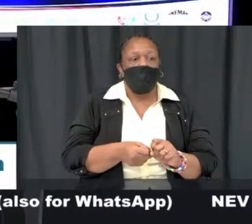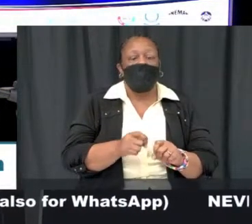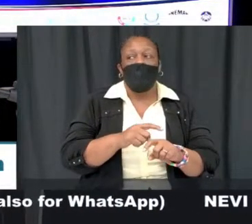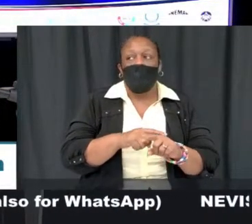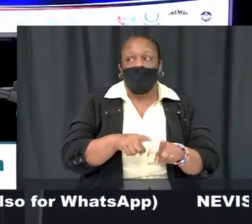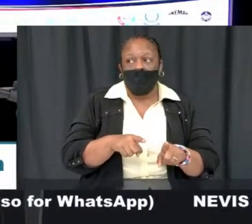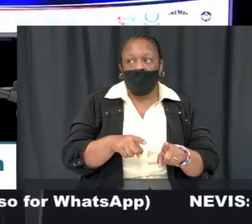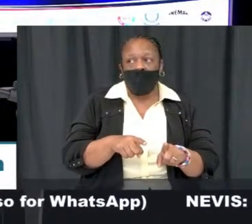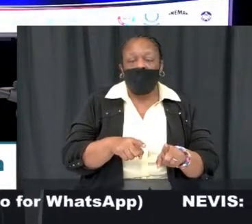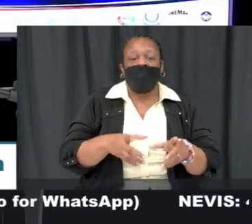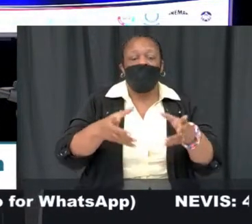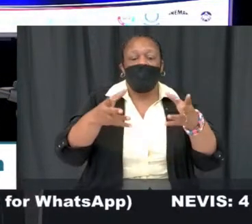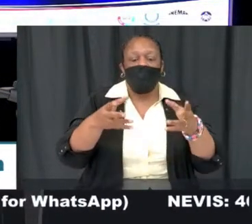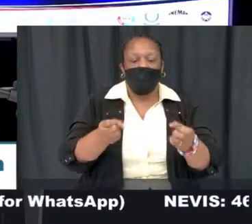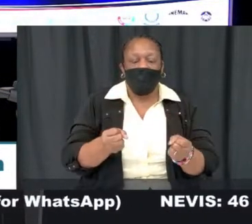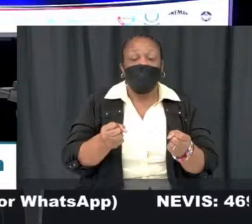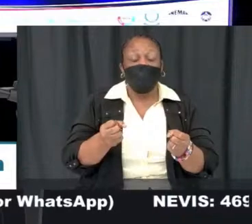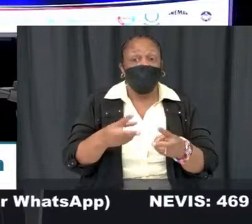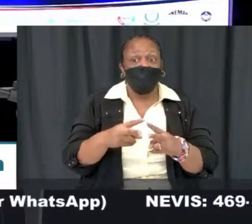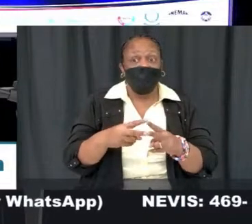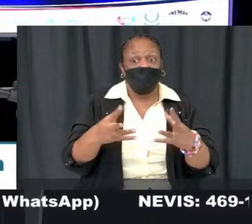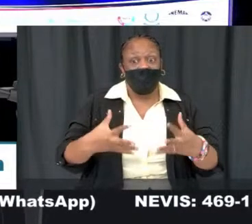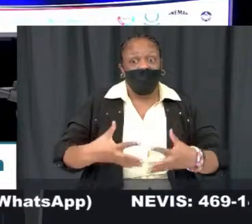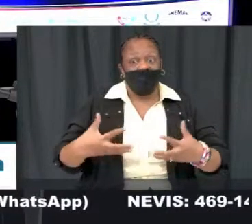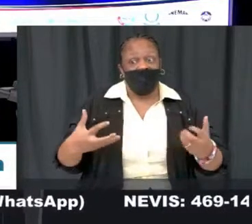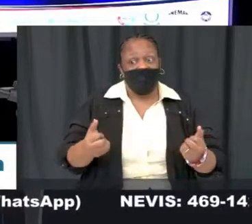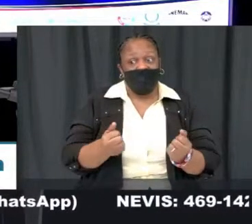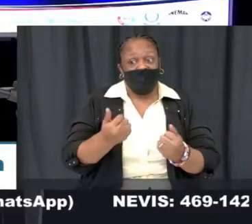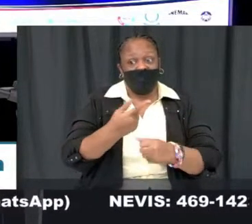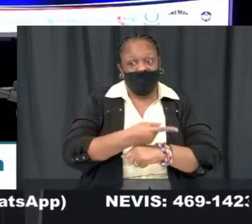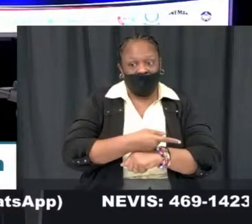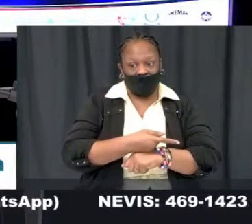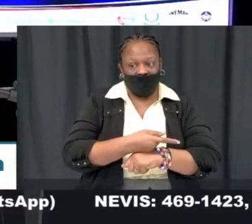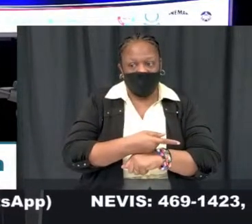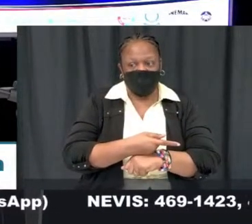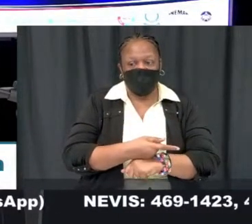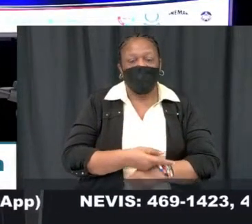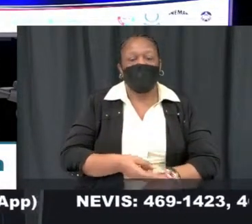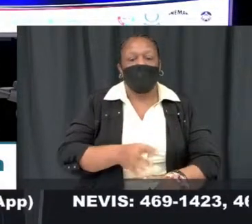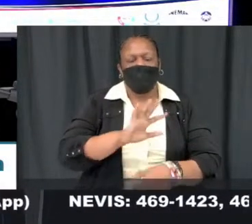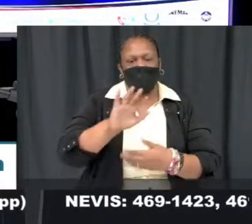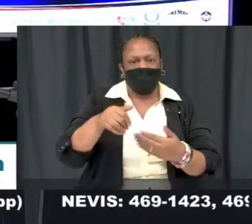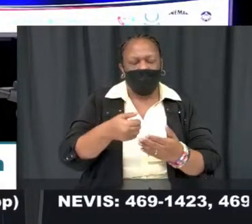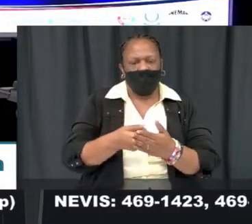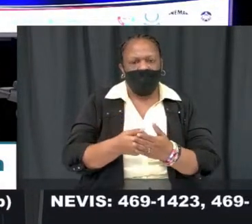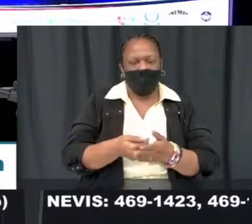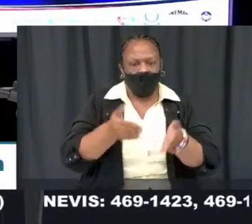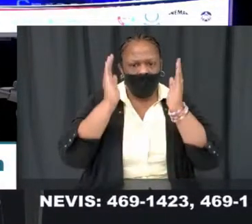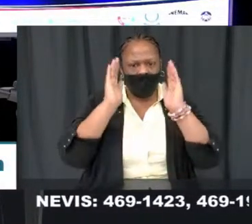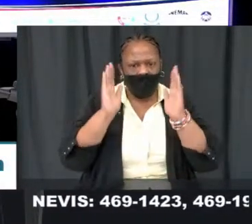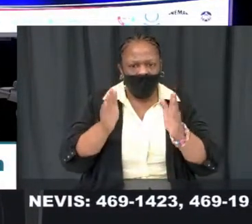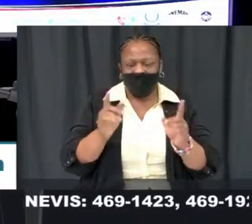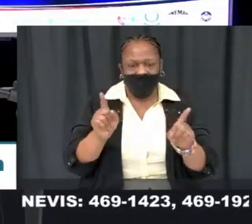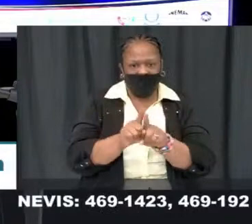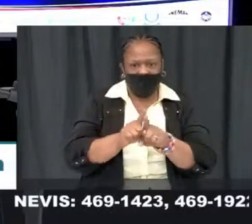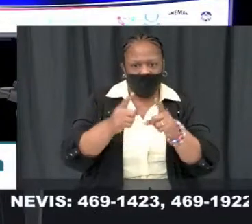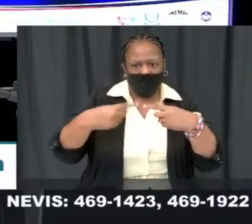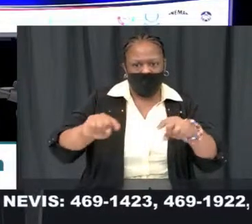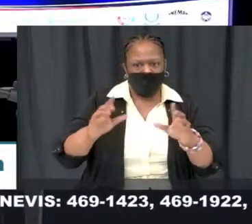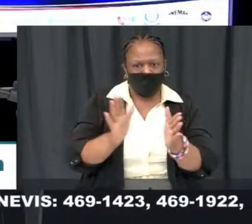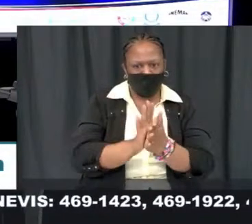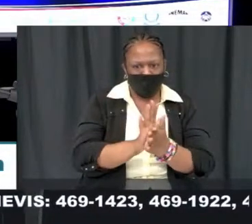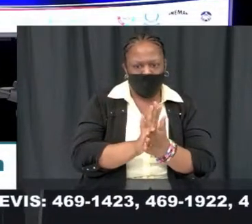But understand that when we went to school and you don't listen to teacher, and it's time for exams and you fail, well, I know Miss